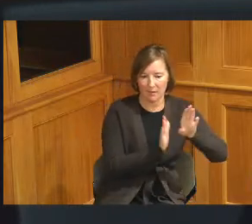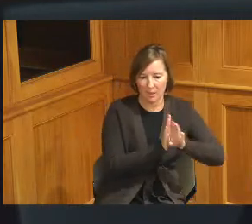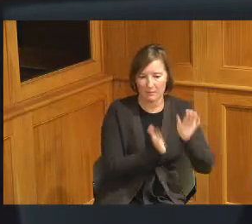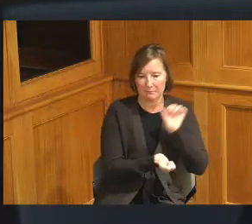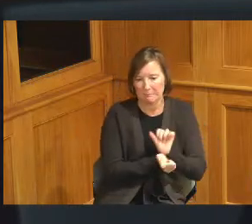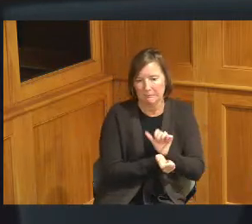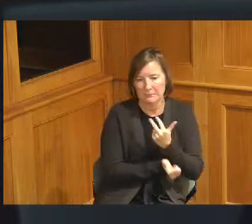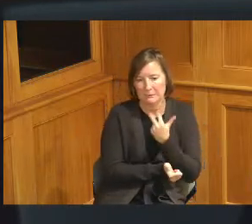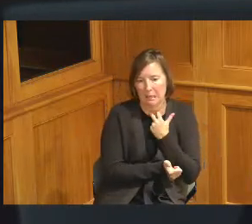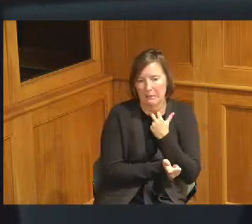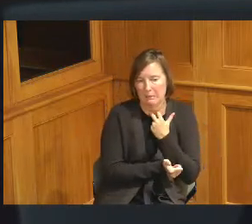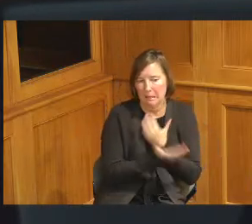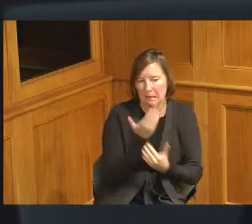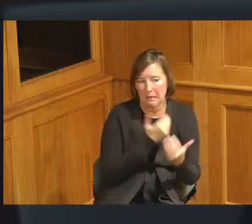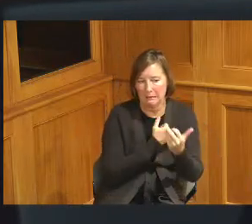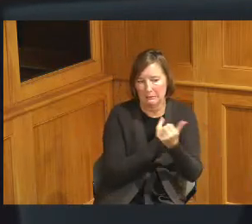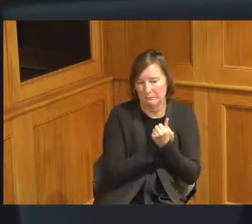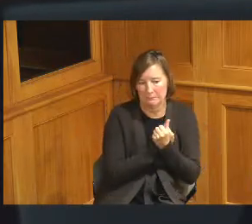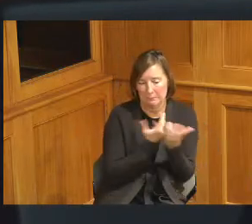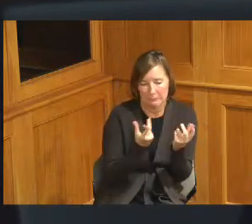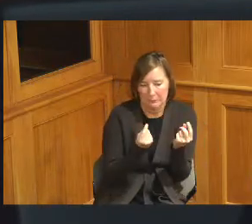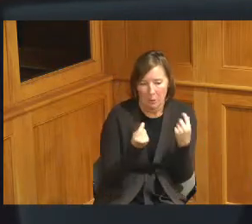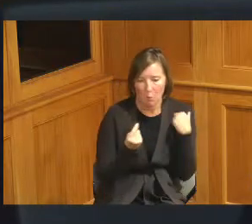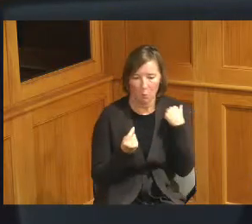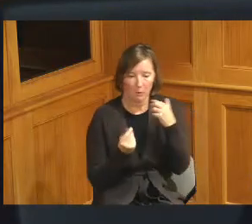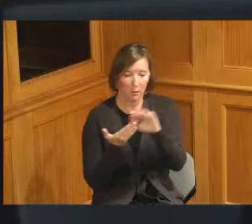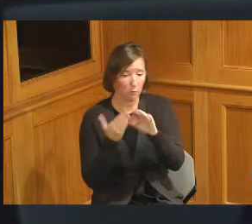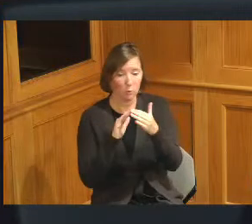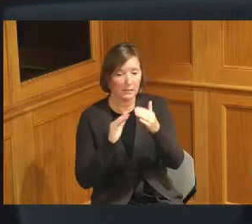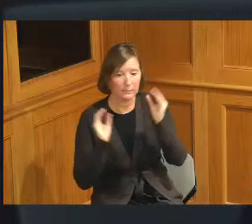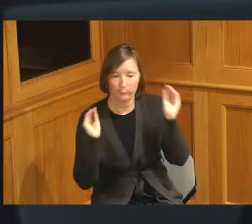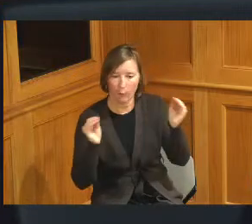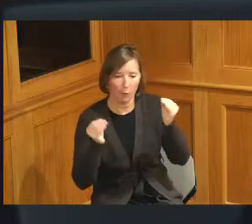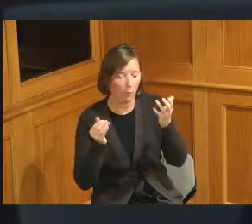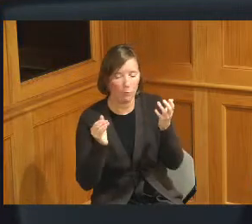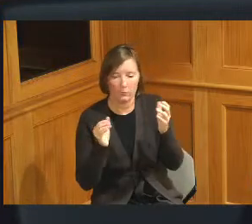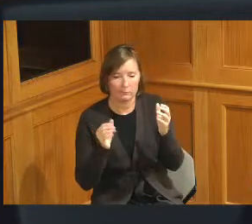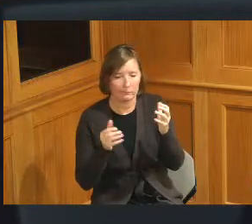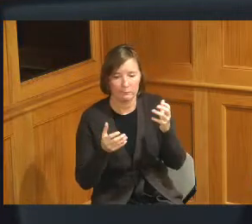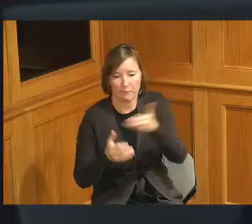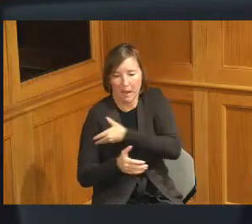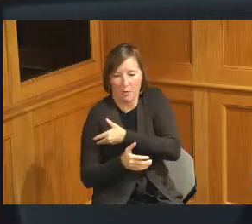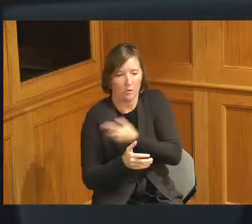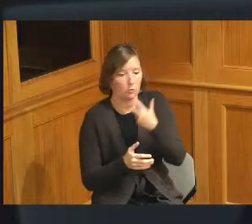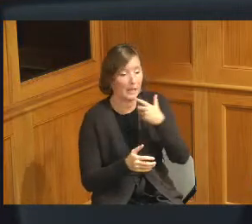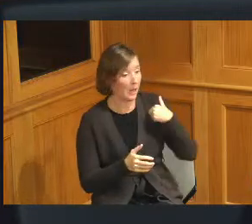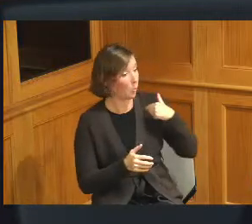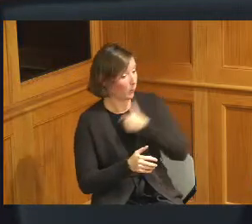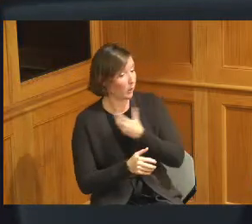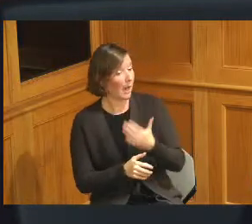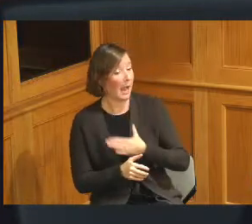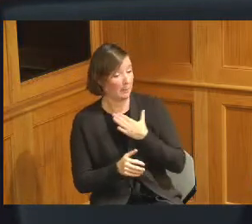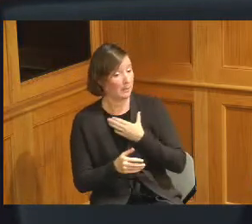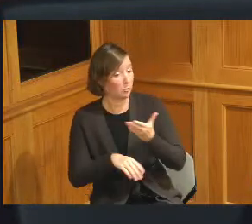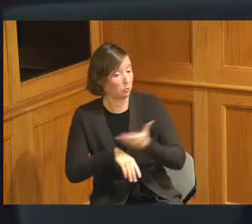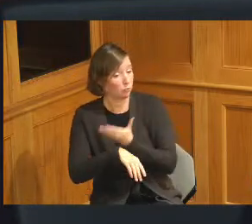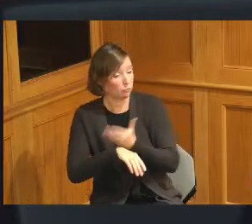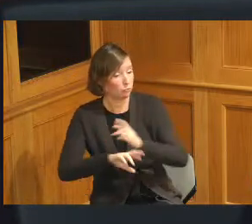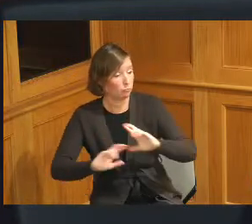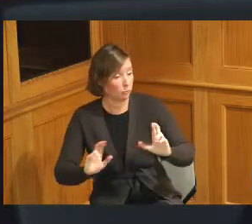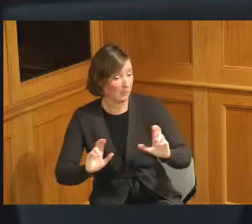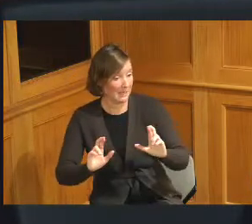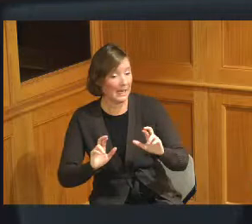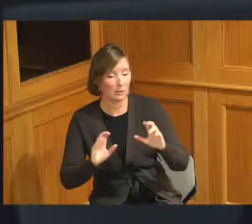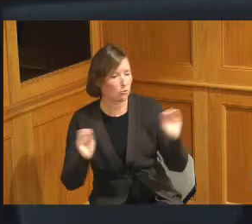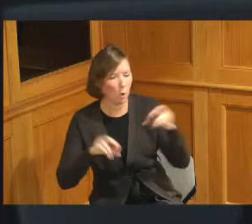have the resources as a community to say to the developer, we will remediate that site for you so that there's no risk and